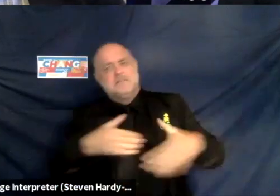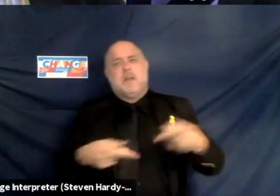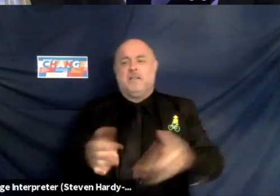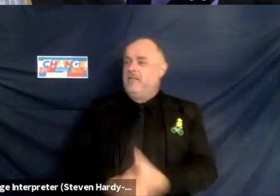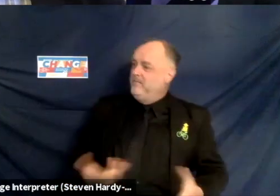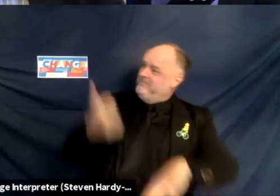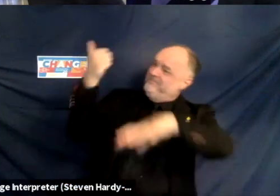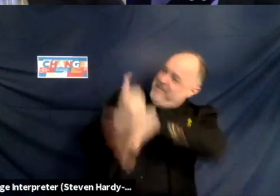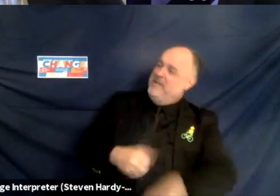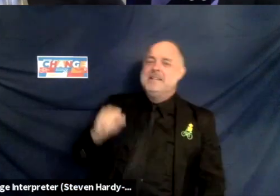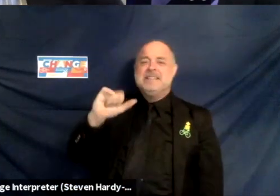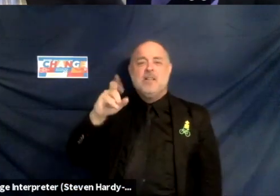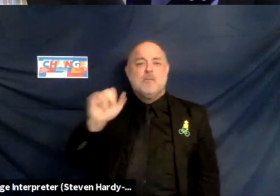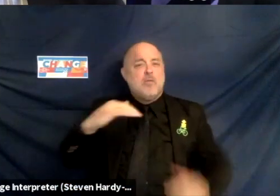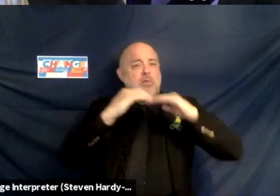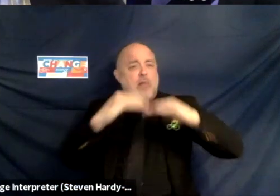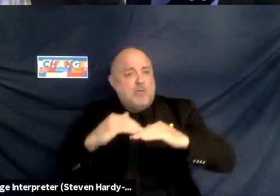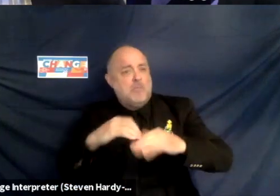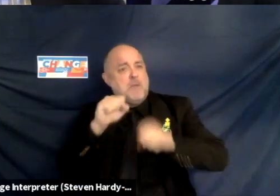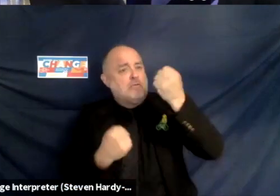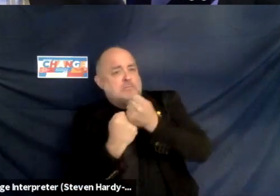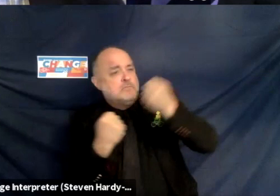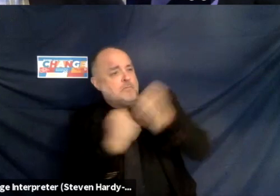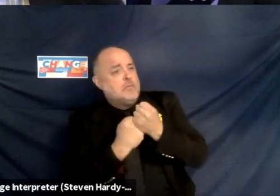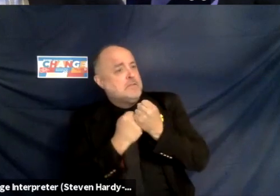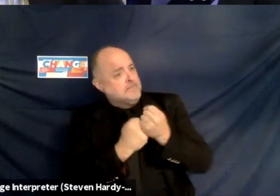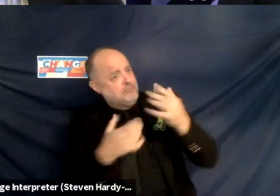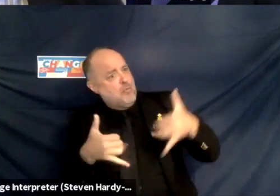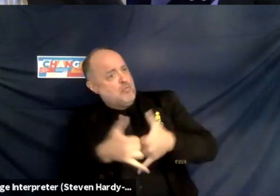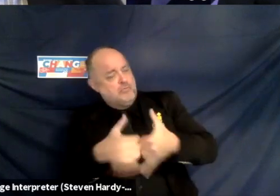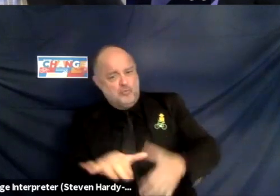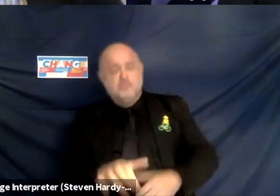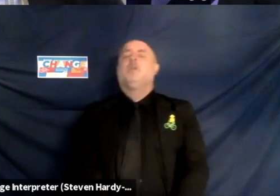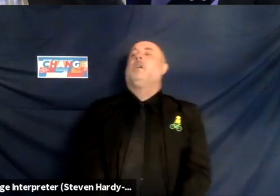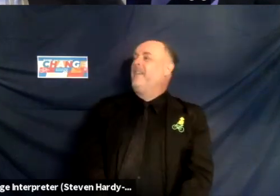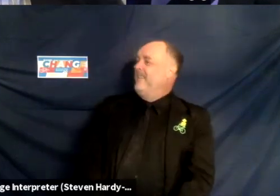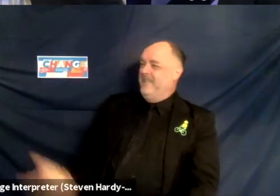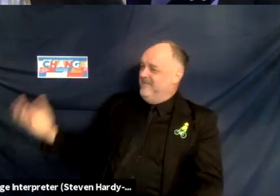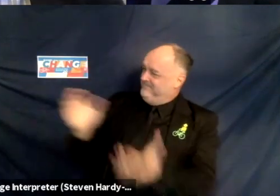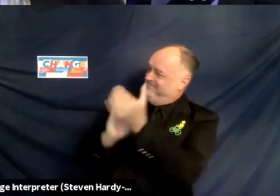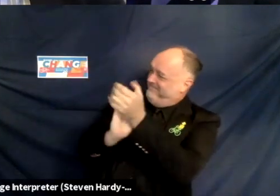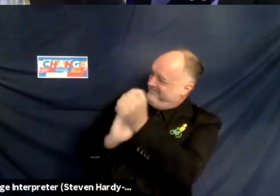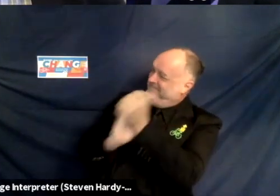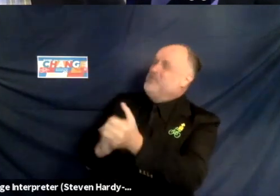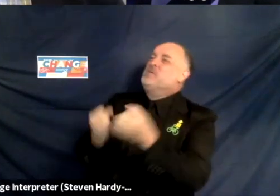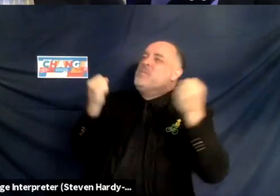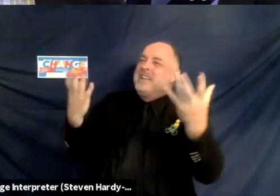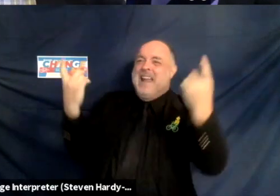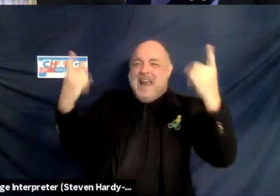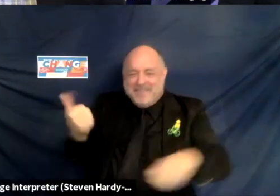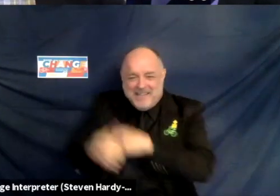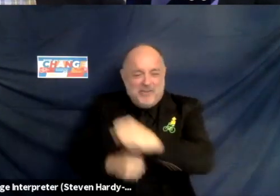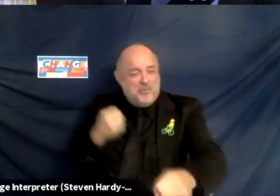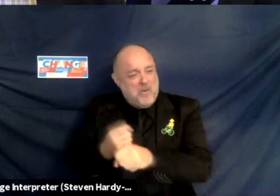level bicycle-friendly community designation. So much can be accomplished in 10 years with leadership that prioritizes people. We have leaders